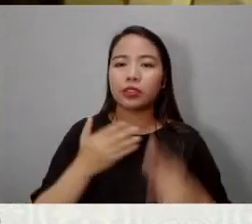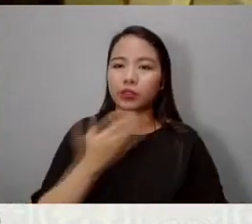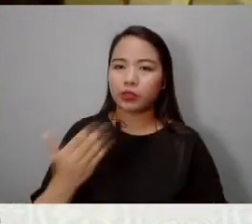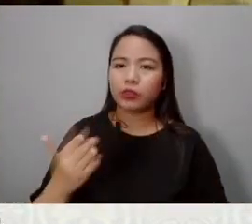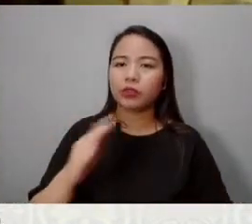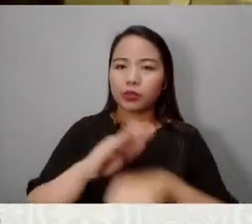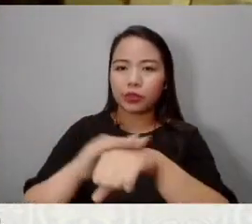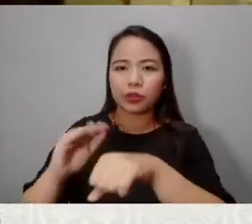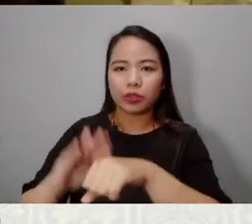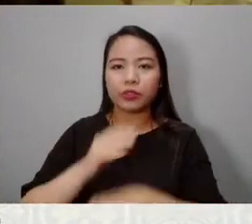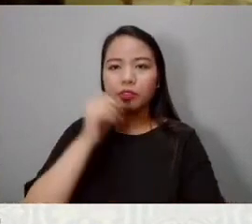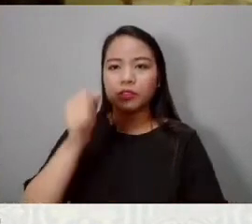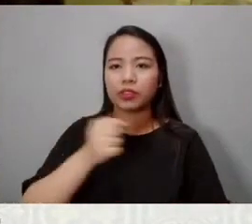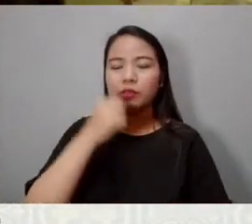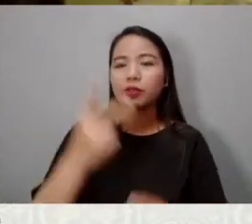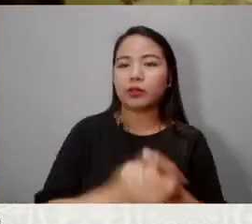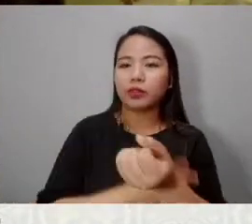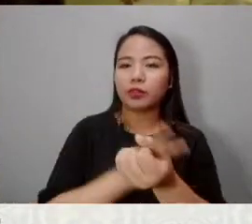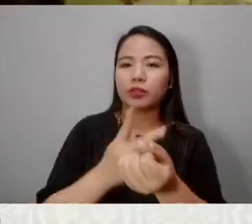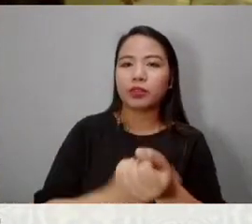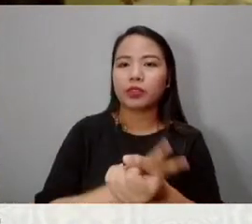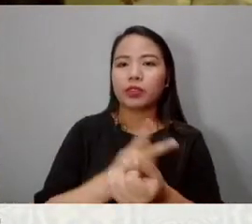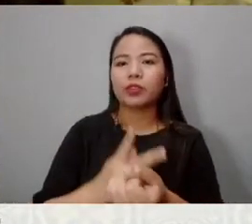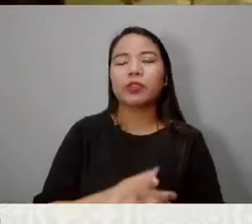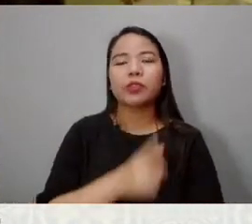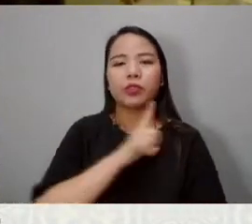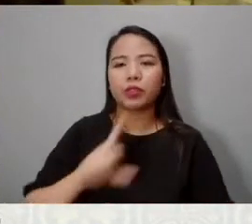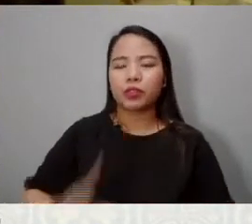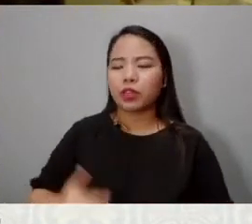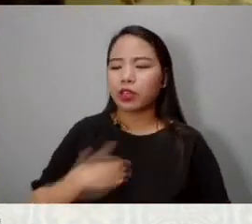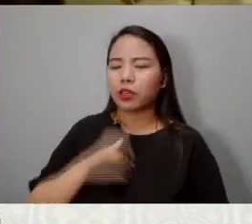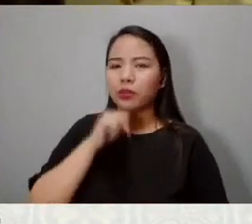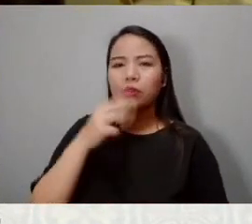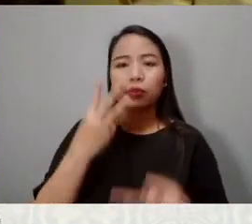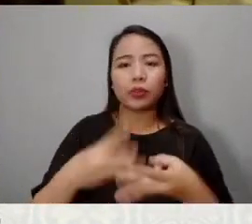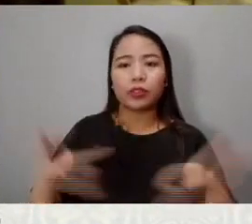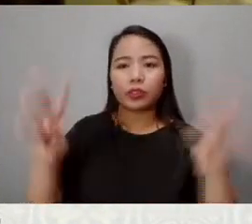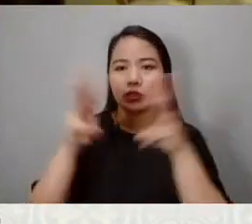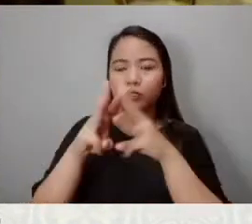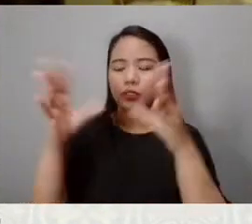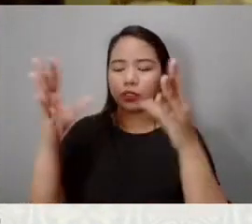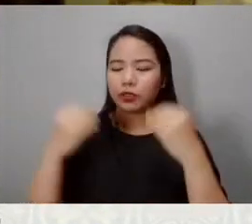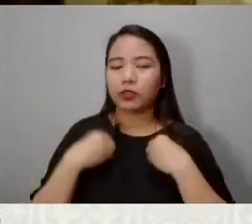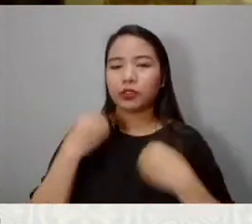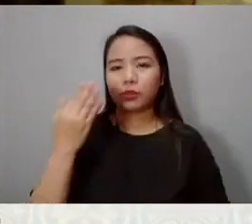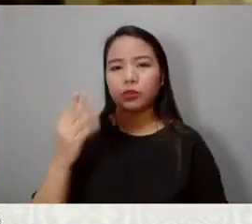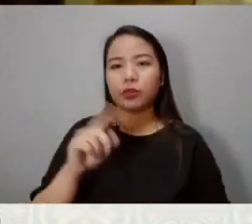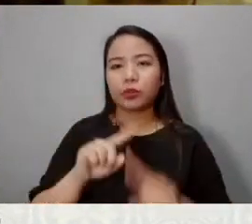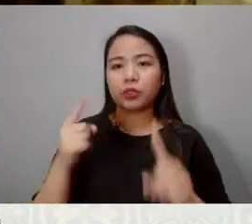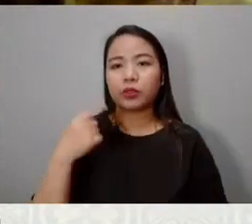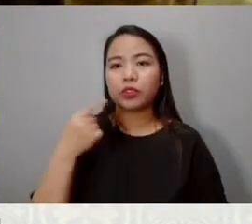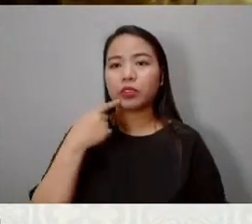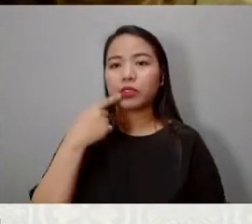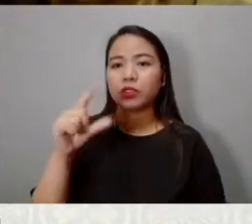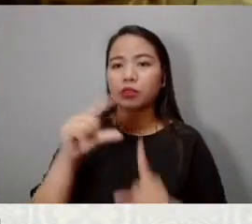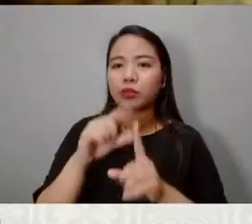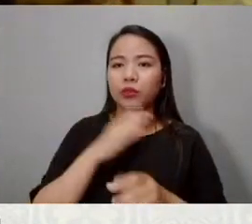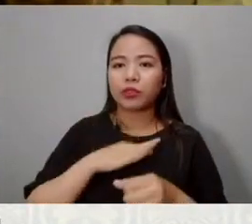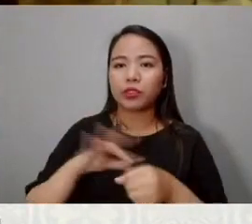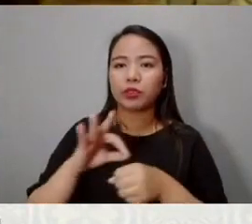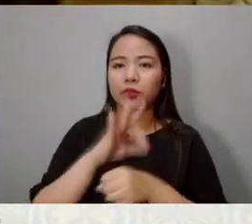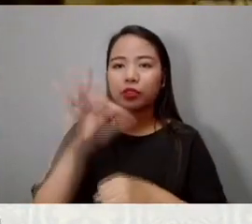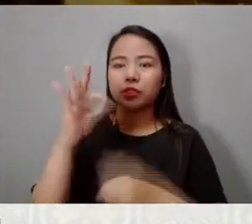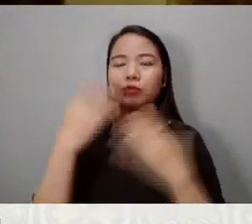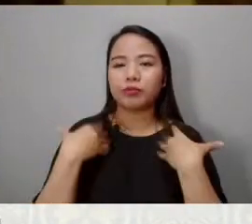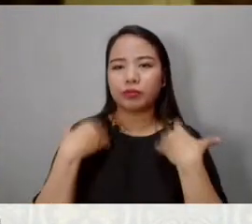the Lamb. Lord, I am not worthy that you should enter under my roof, but only say the word and my soul shall be healed.